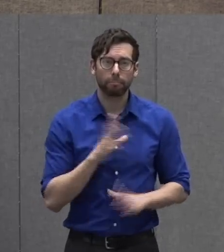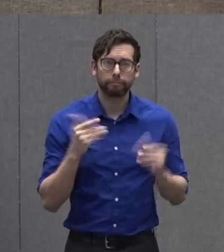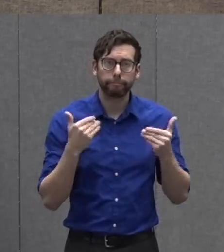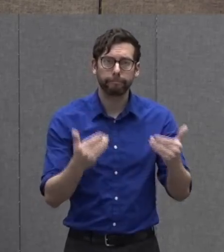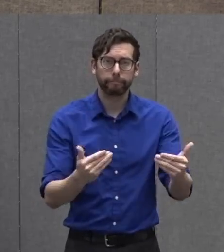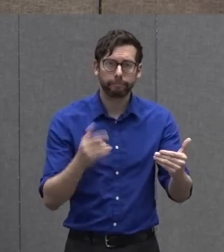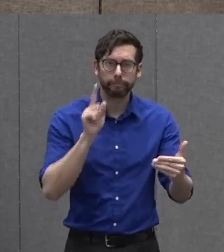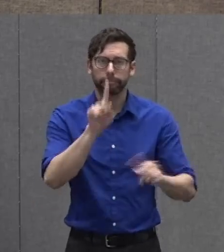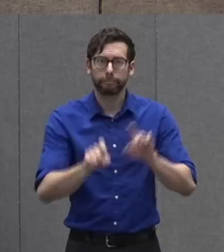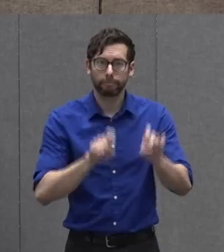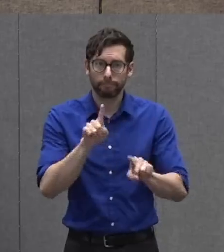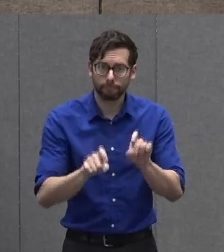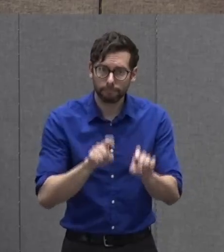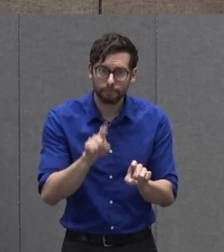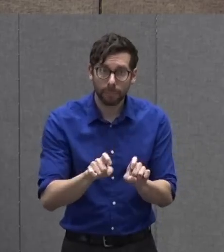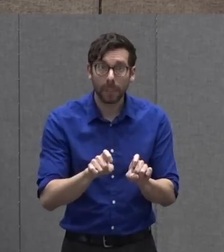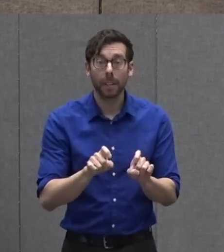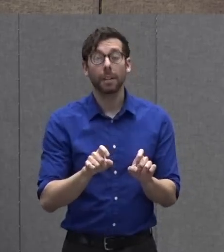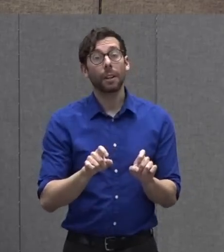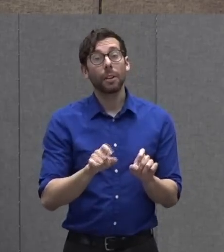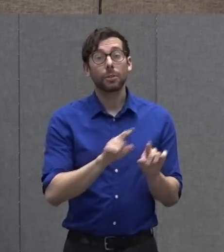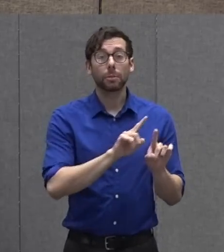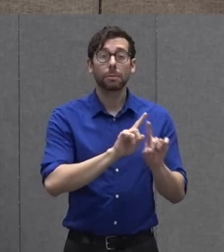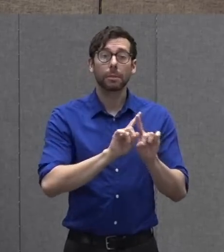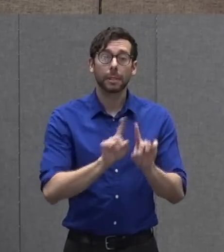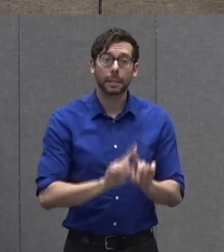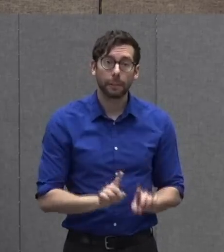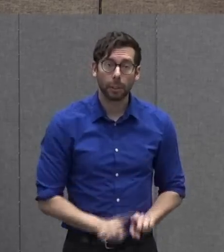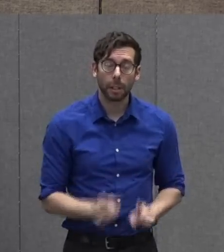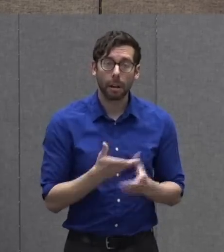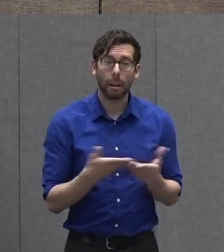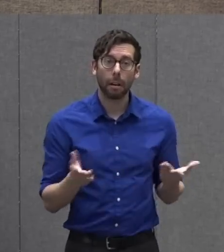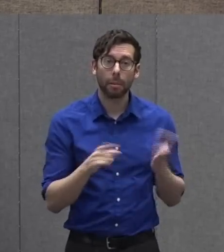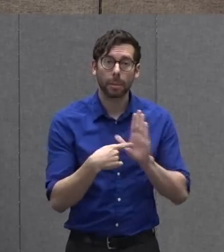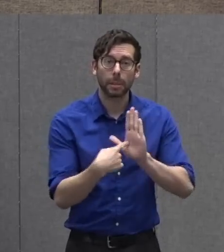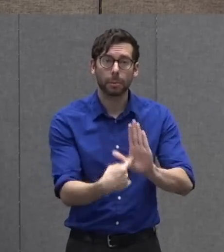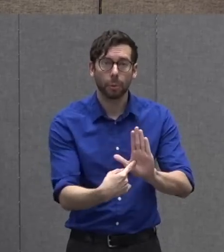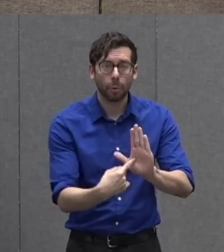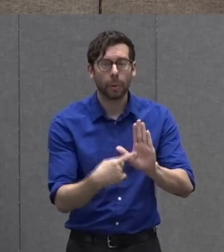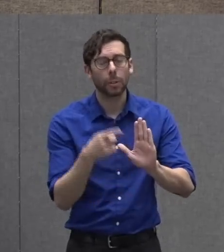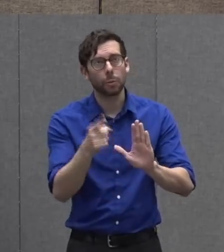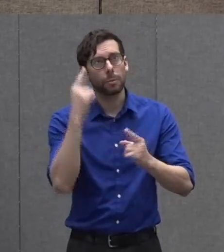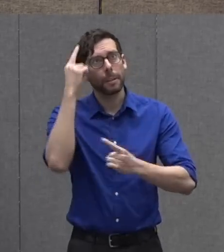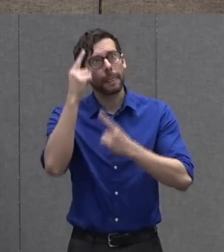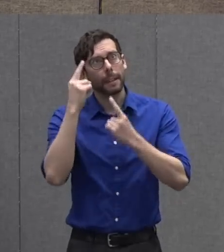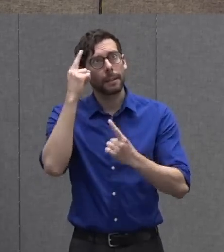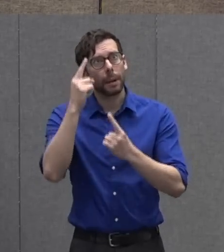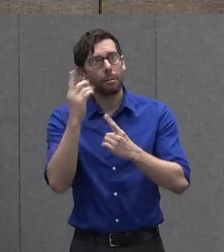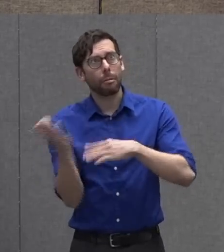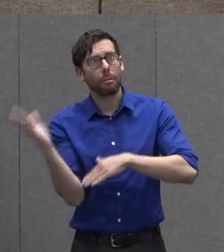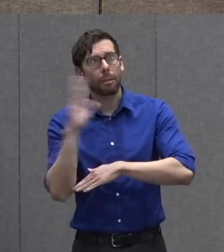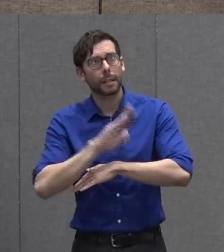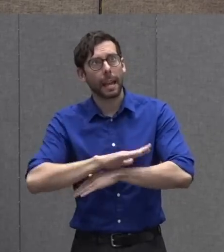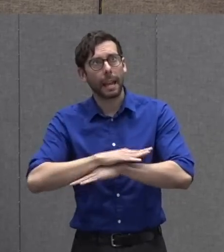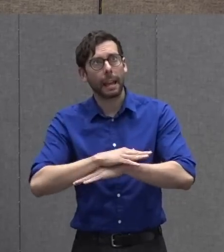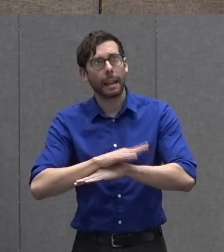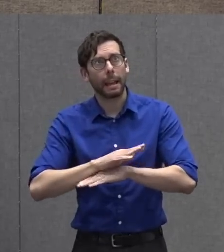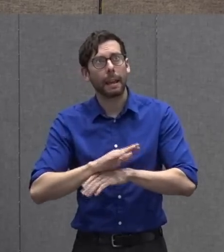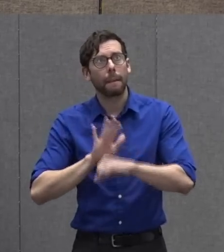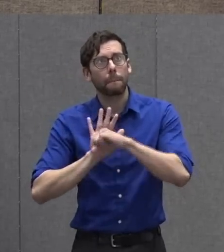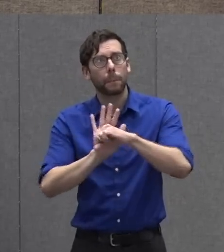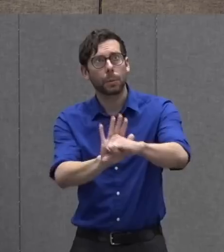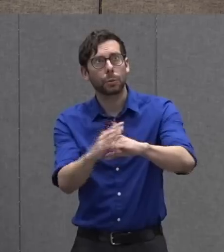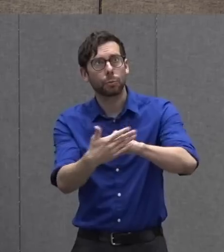showed you, or as you were thinking about your days and when you push and pull something, what are some questions that come to your mind about pushes